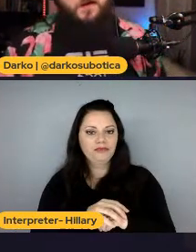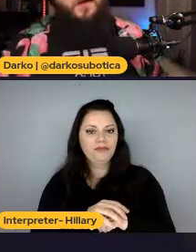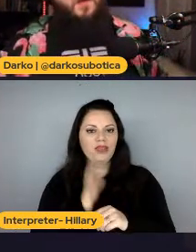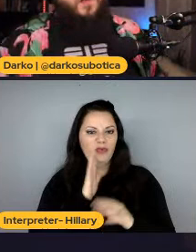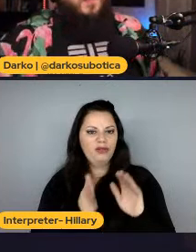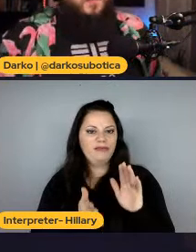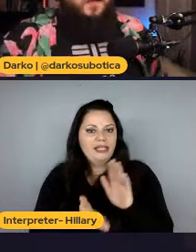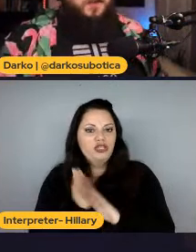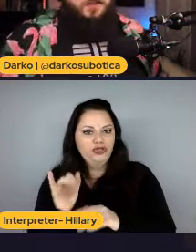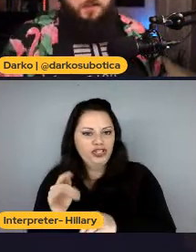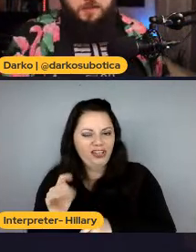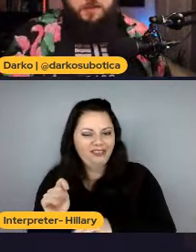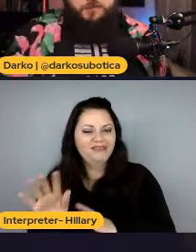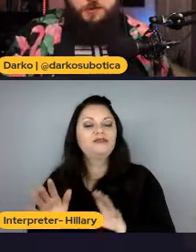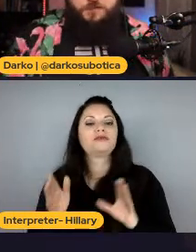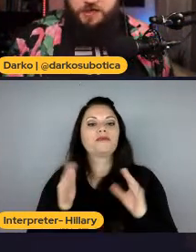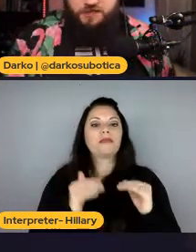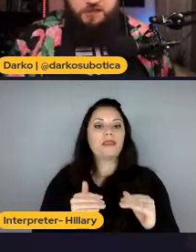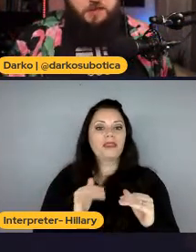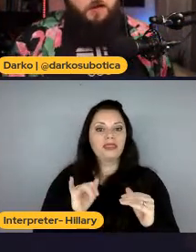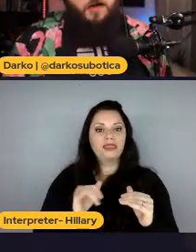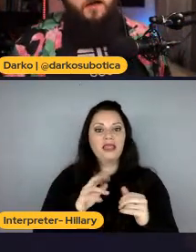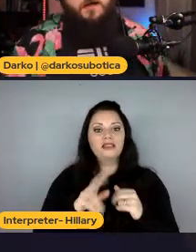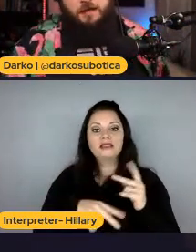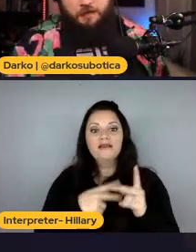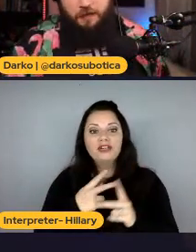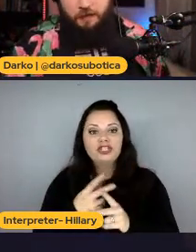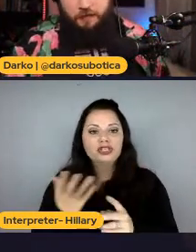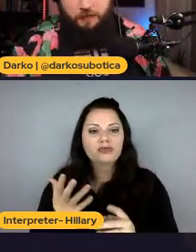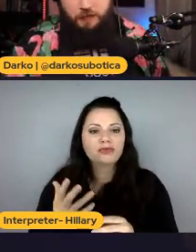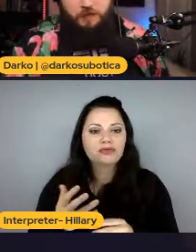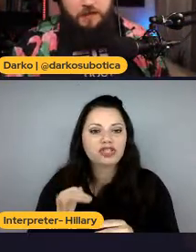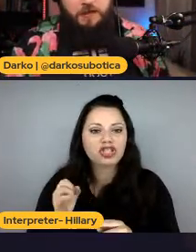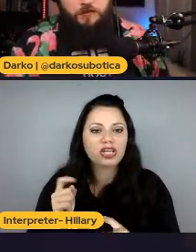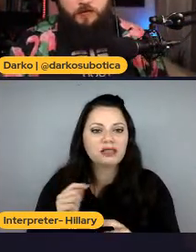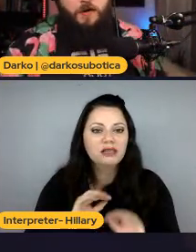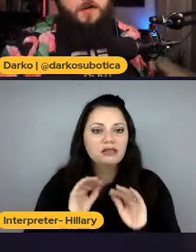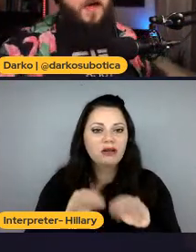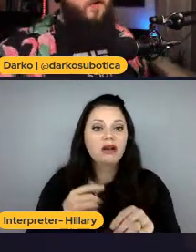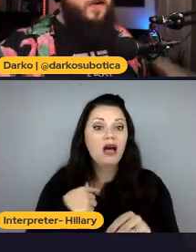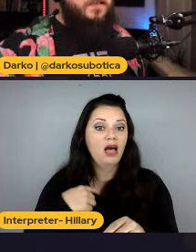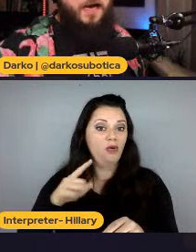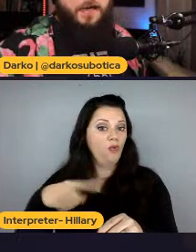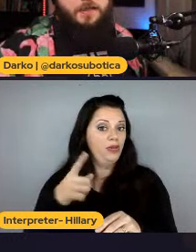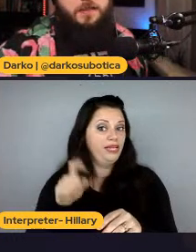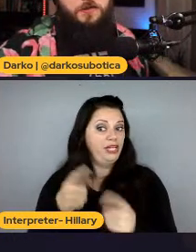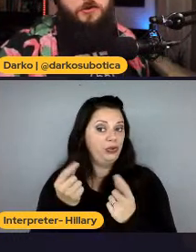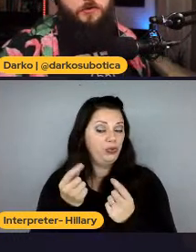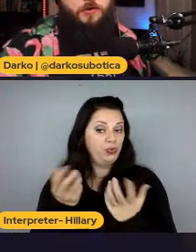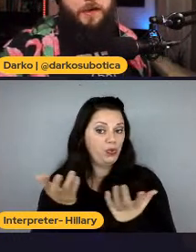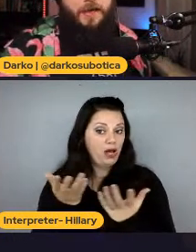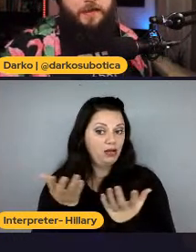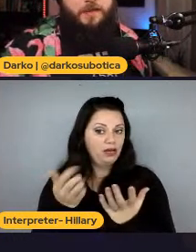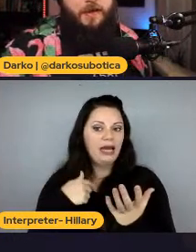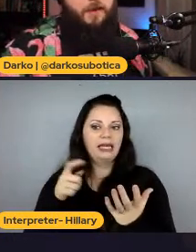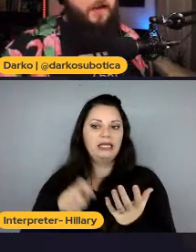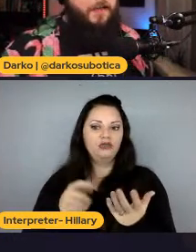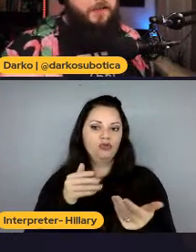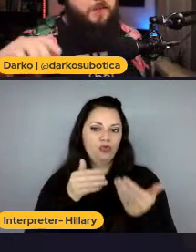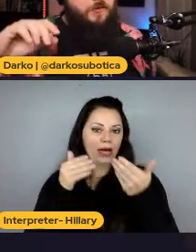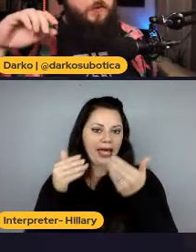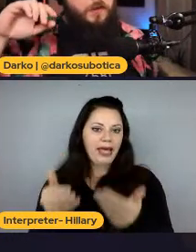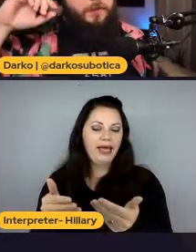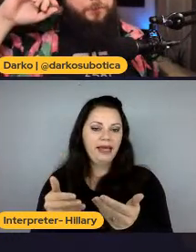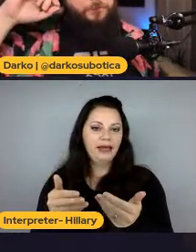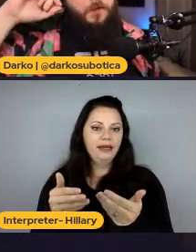Jest. As you can see, this is the version of Jest installed, and the only thing I need to do right now is I need to go ahead and I